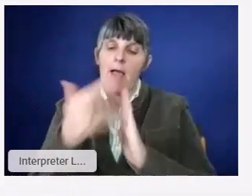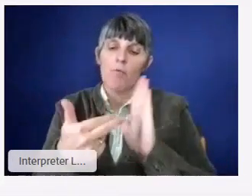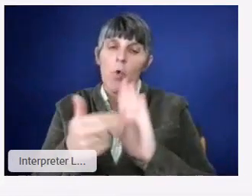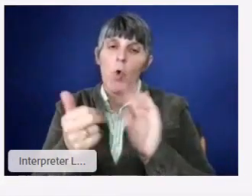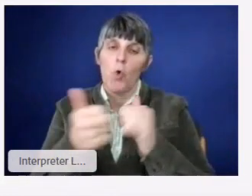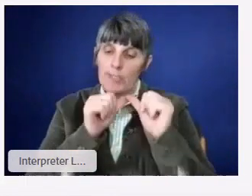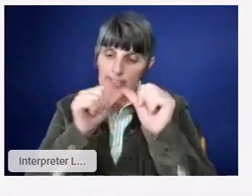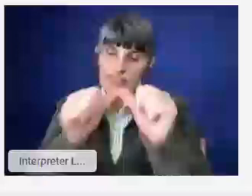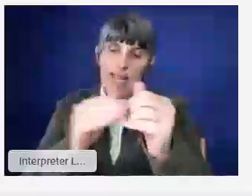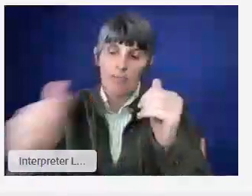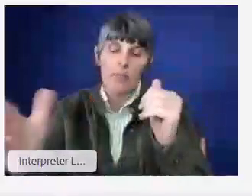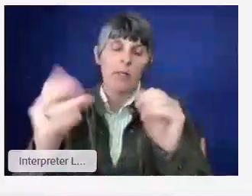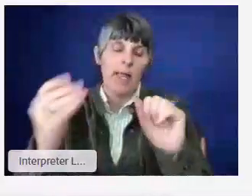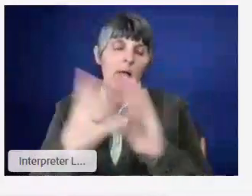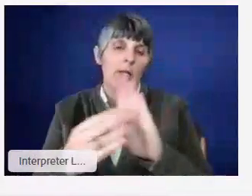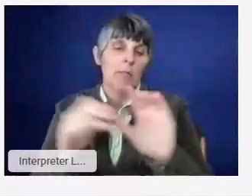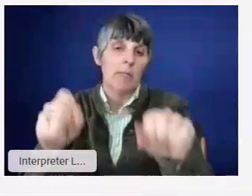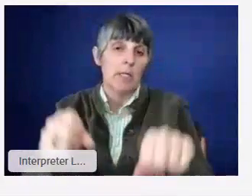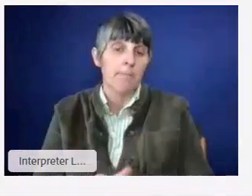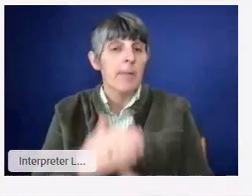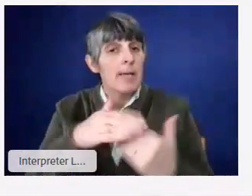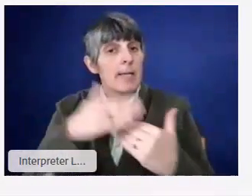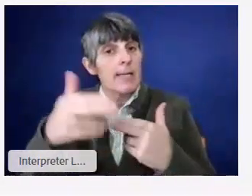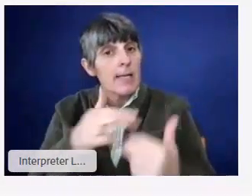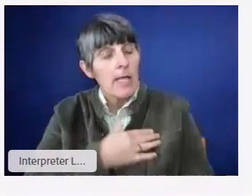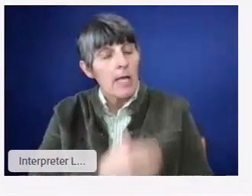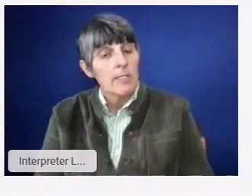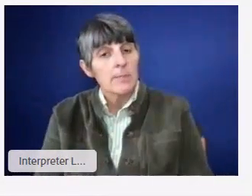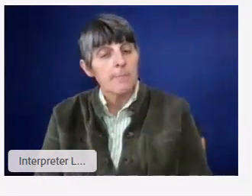and replicability. Next slide, please.